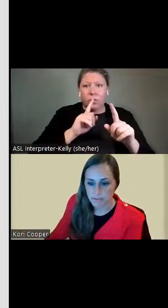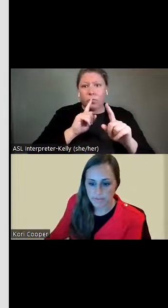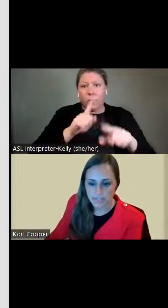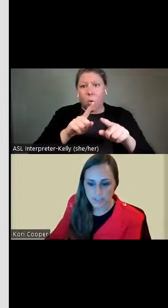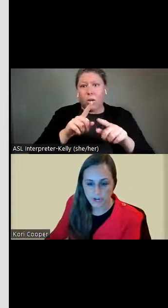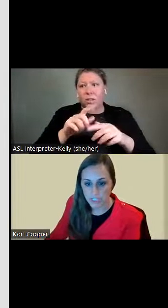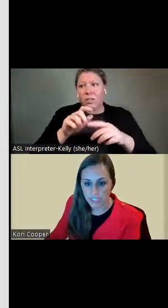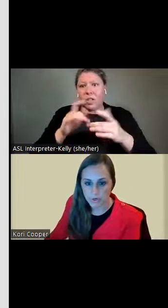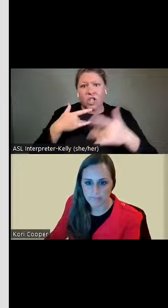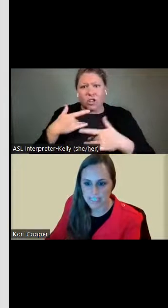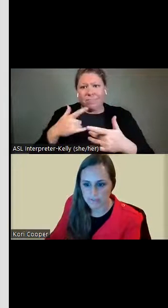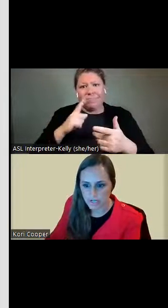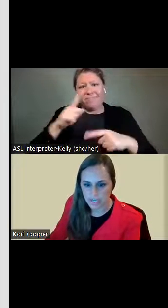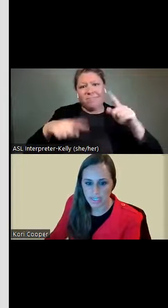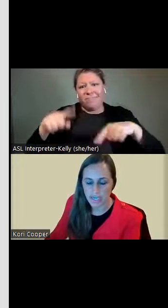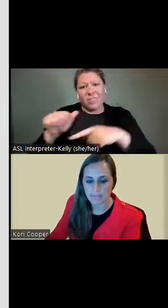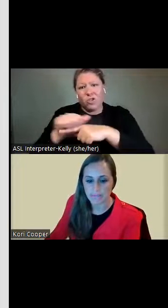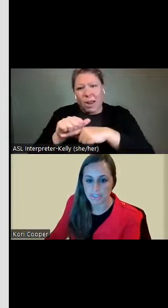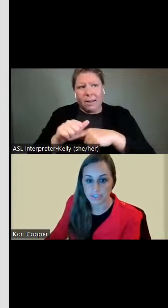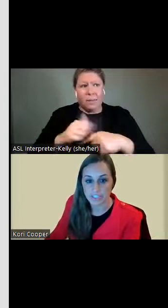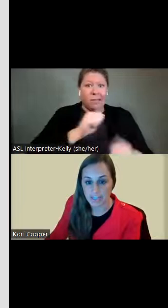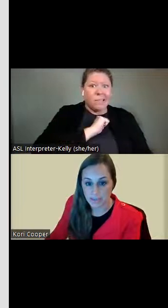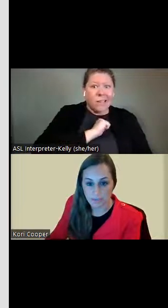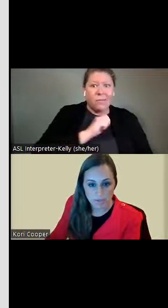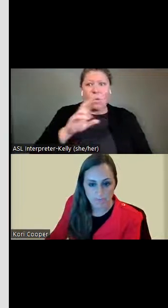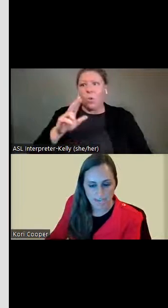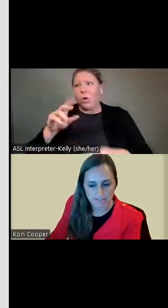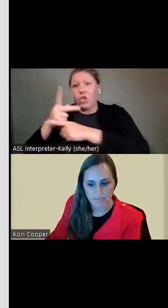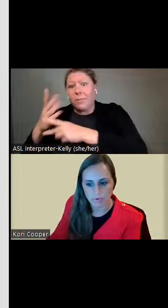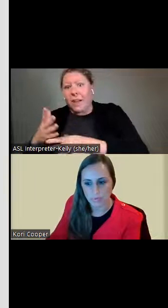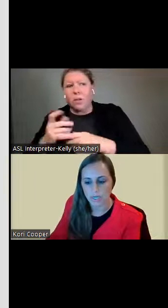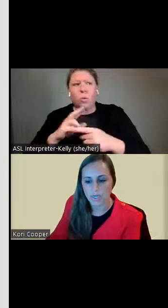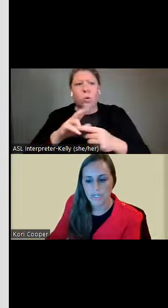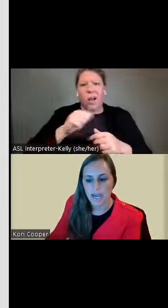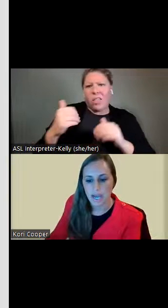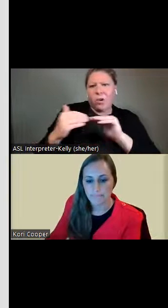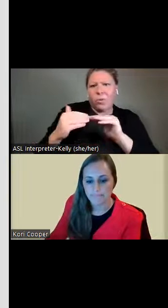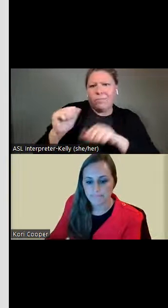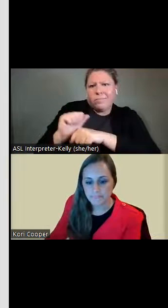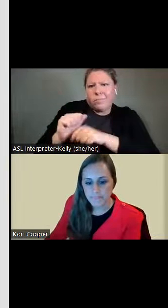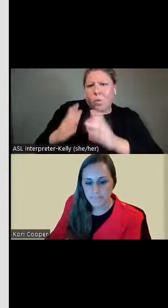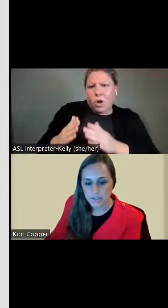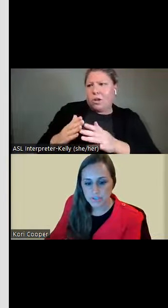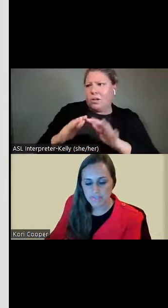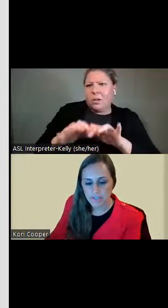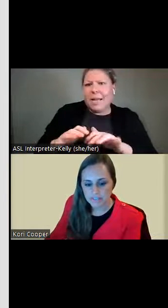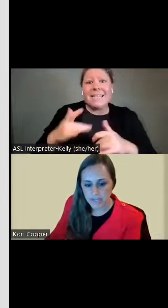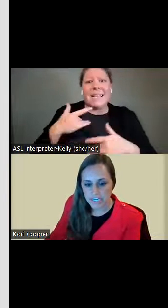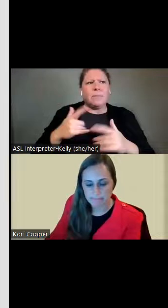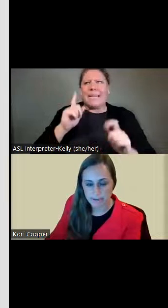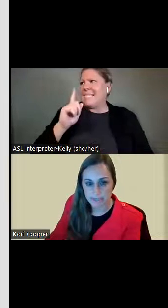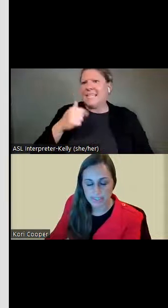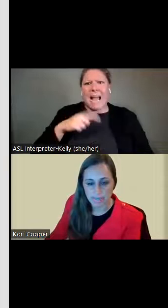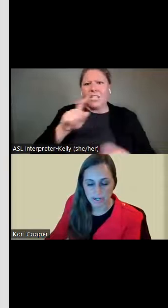from their supervisor, colleague, or even self-training. It's usually done in the moment when they have something to report. So it's a